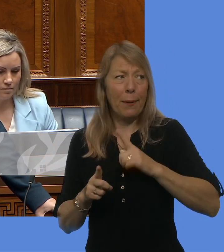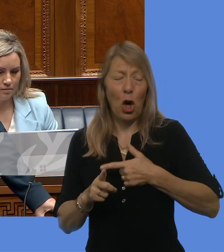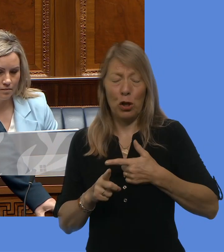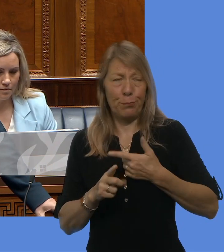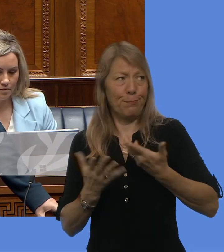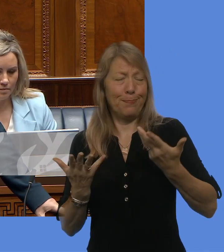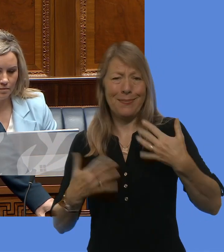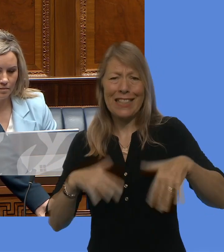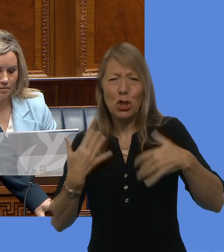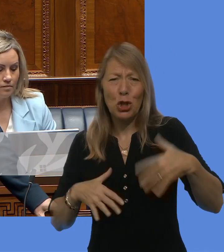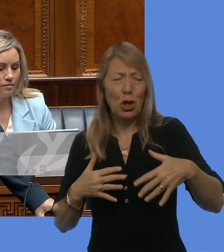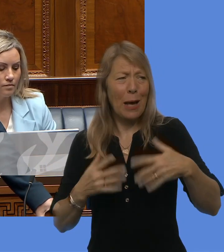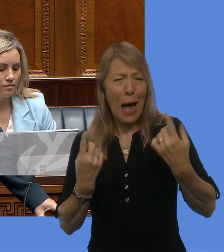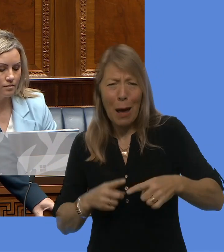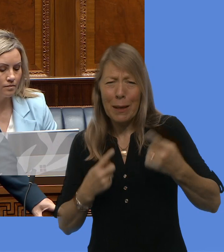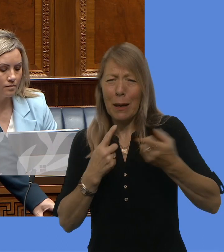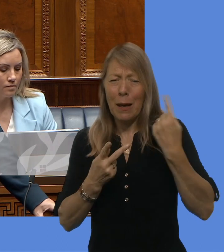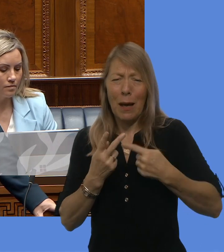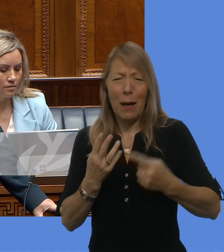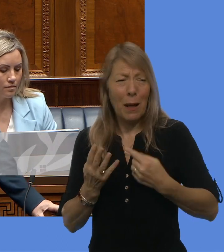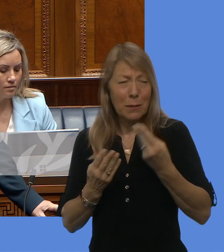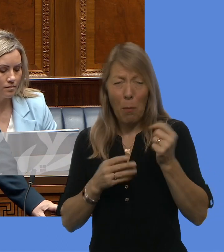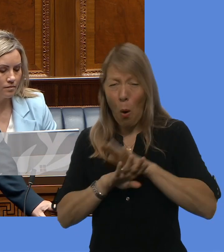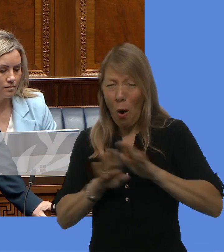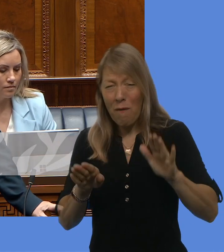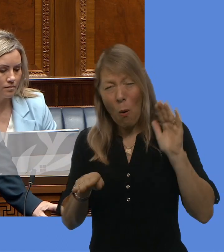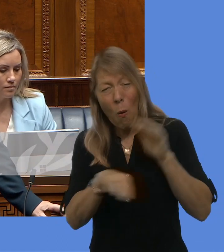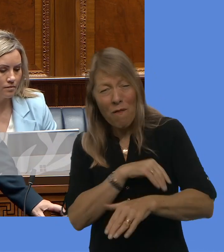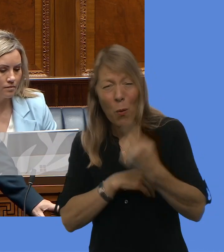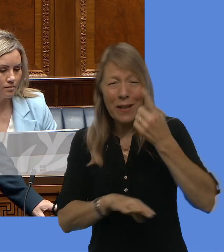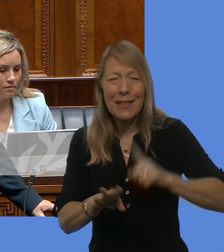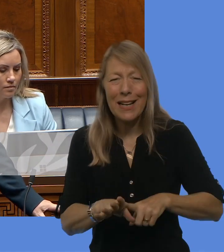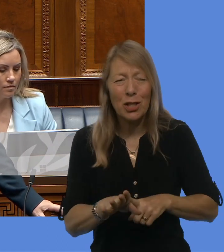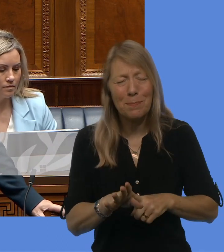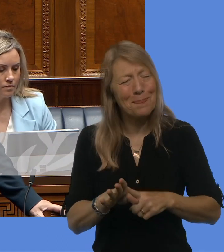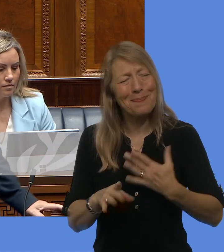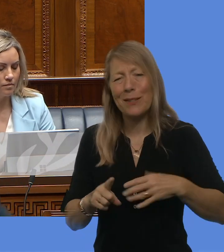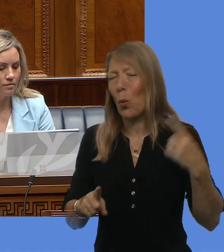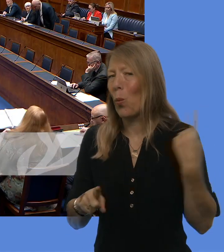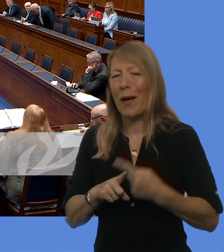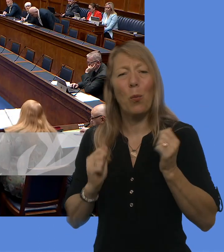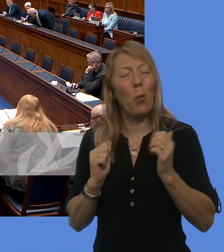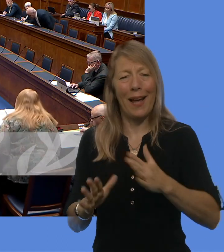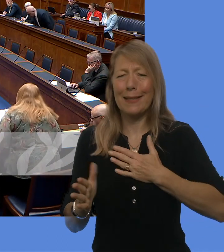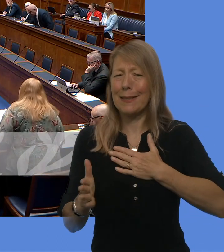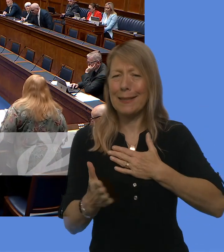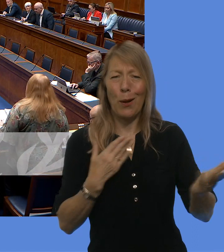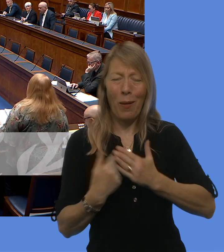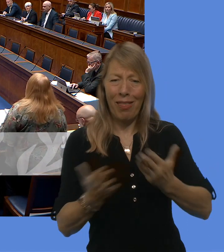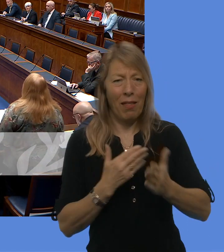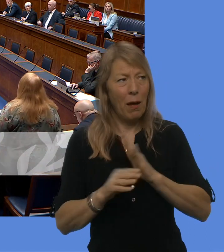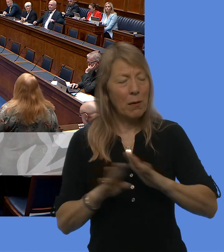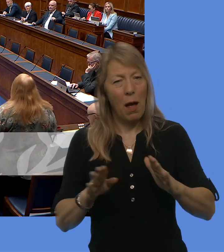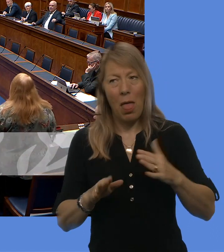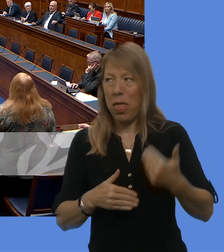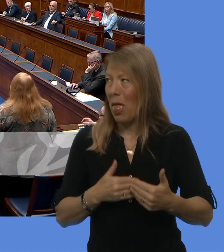months? So would you accept that we need to do something more swiftly rather than some forms of consultations? Minister. Well, there is, of